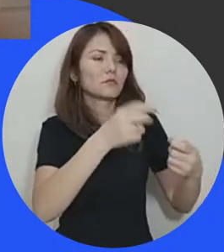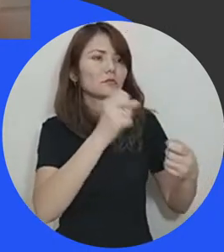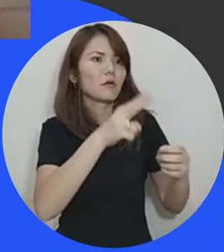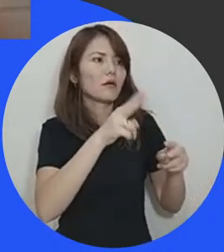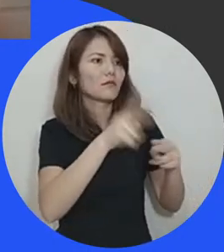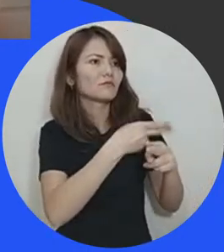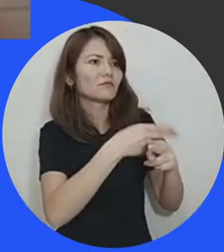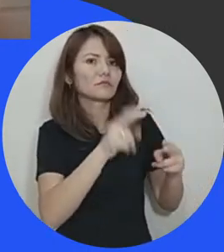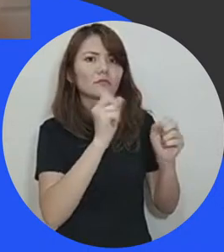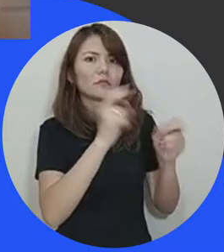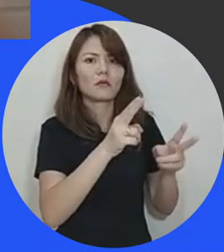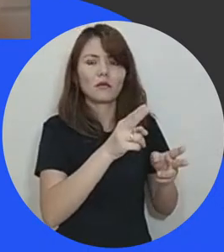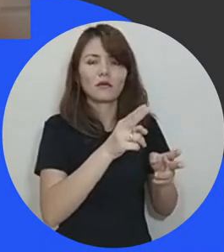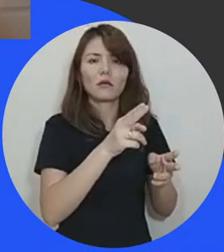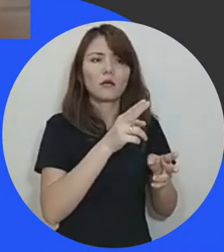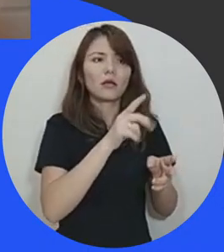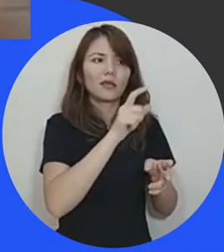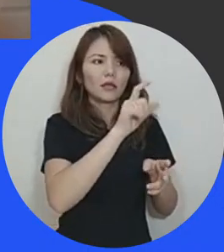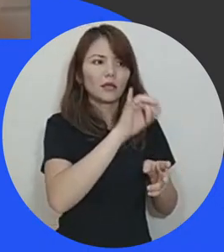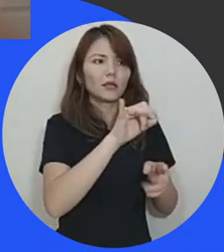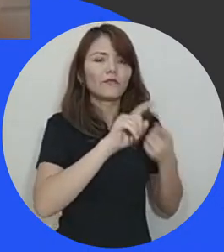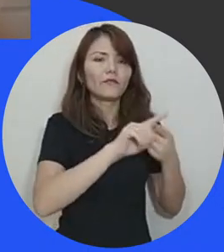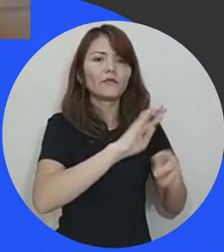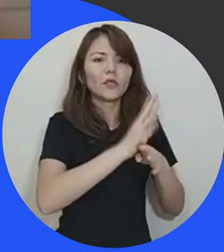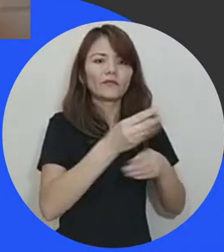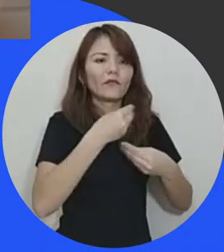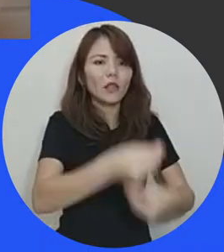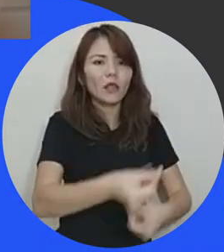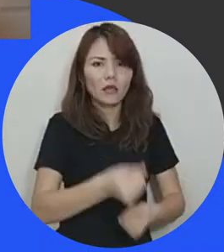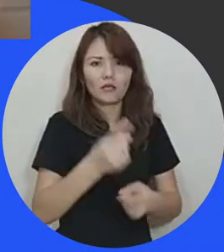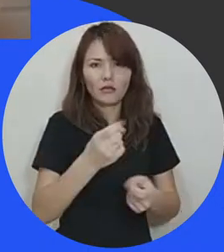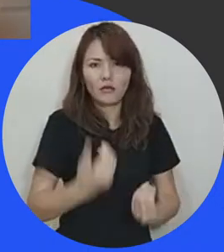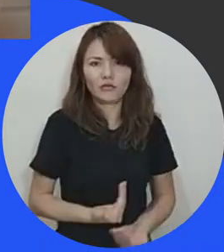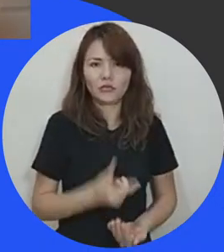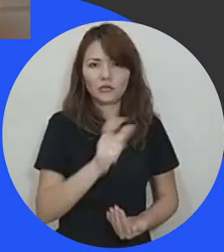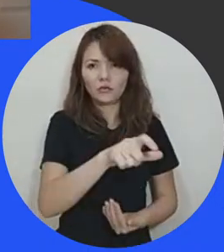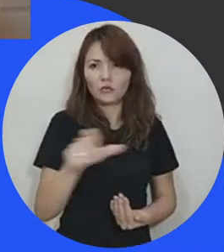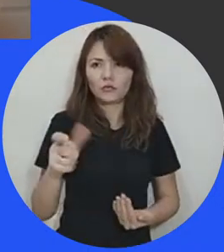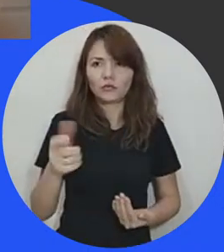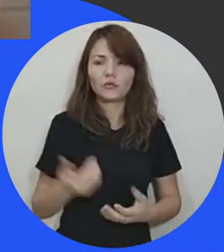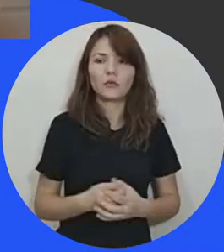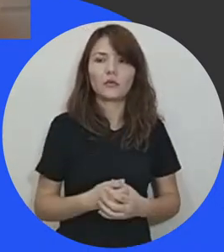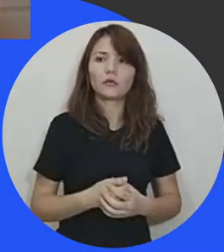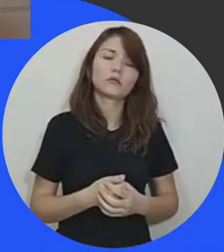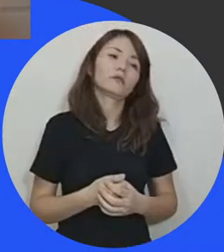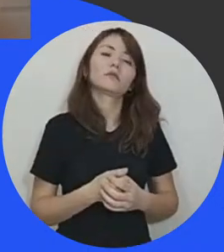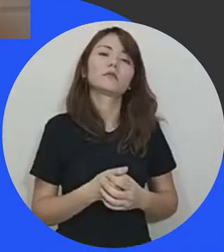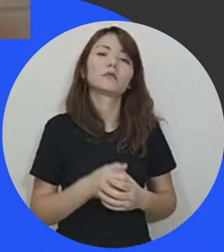in terms of lives lost. And really, you are going back to sort of influenza pandemics earlier